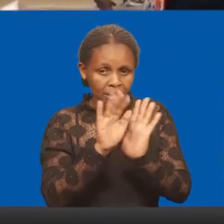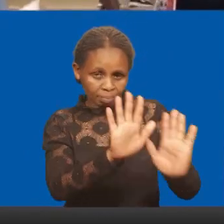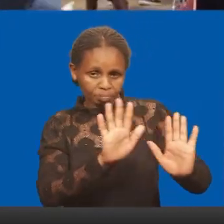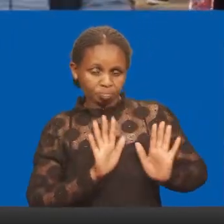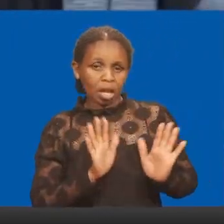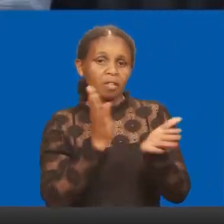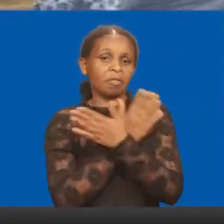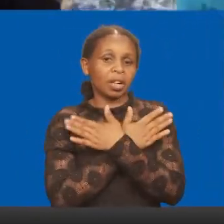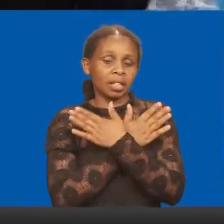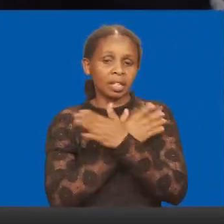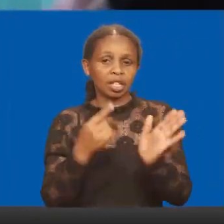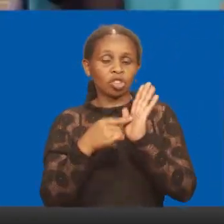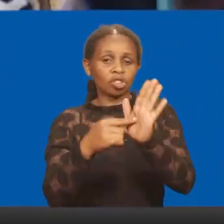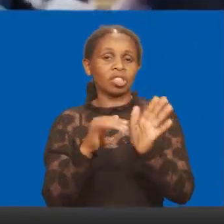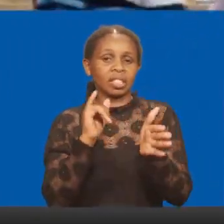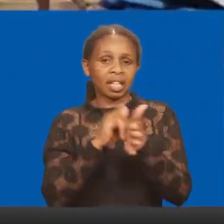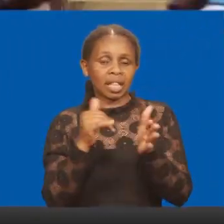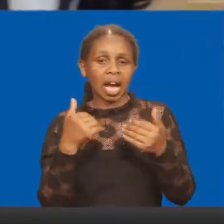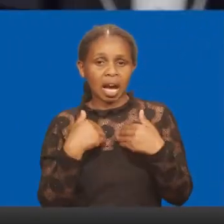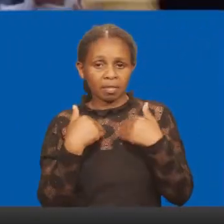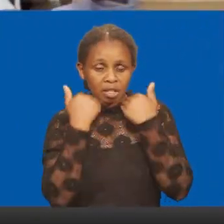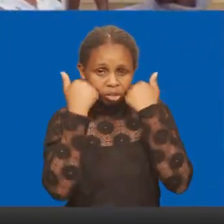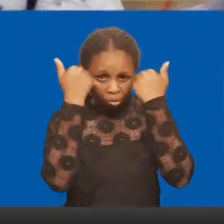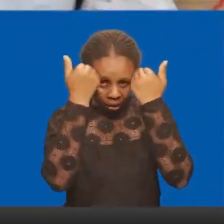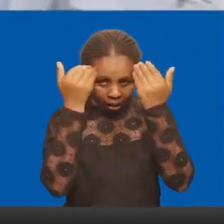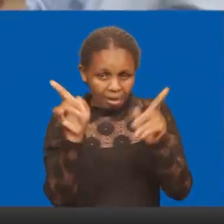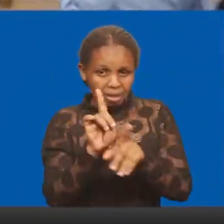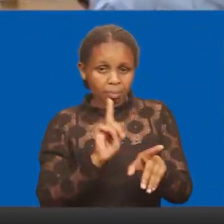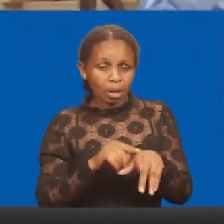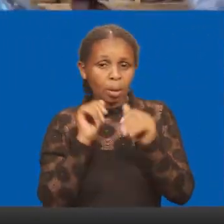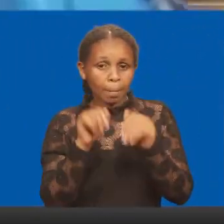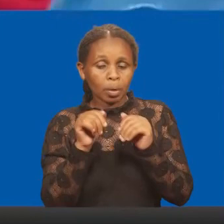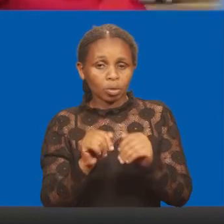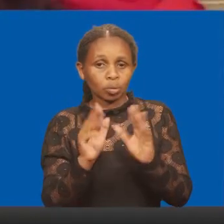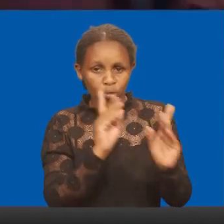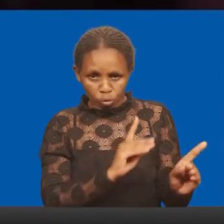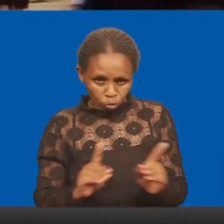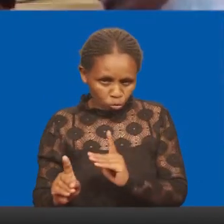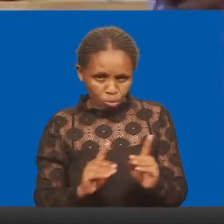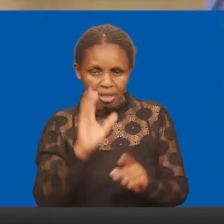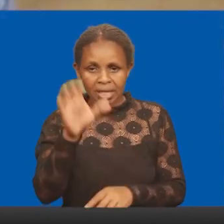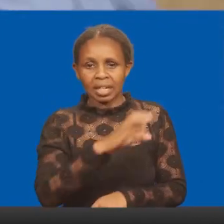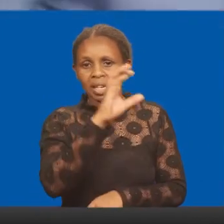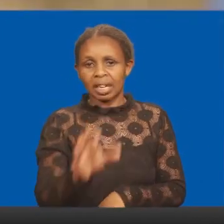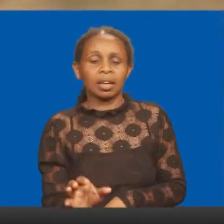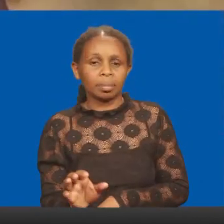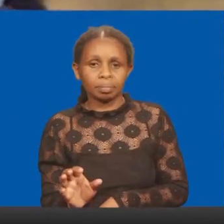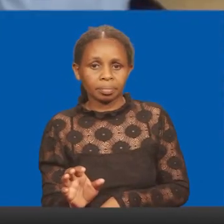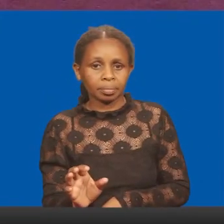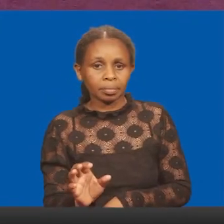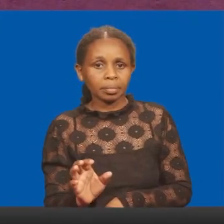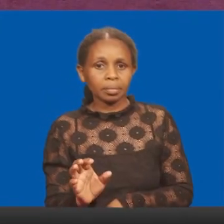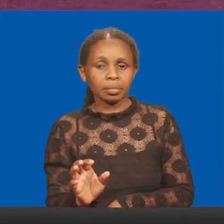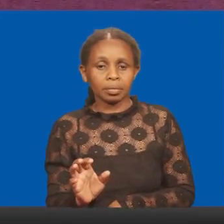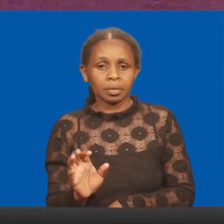na kujitenga na marafiki wake, hii ikiashiria kuwa anasongwa na mawazo na uwezekano upo wa kutenda jambo la kikatili.